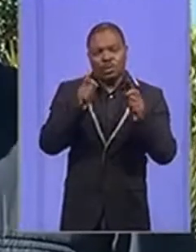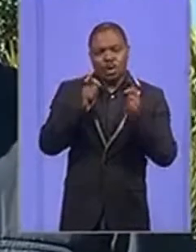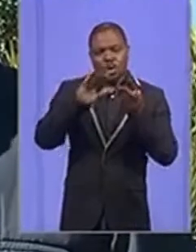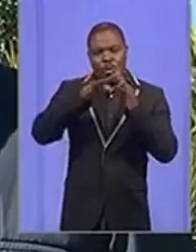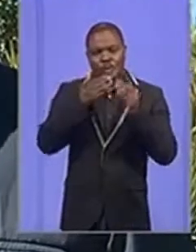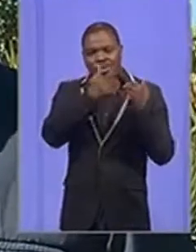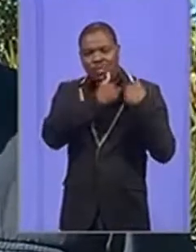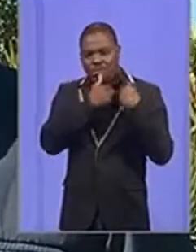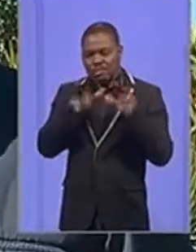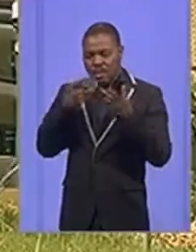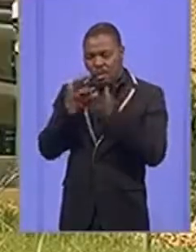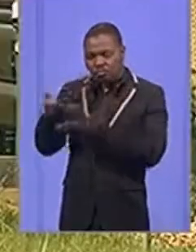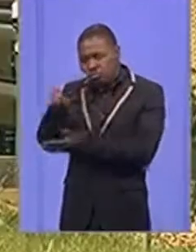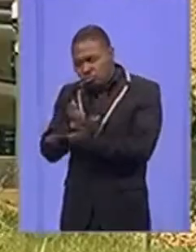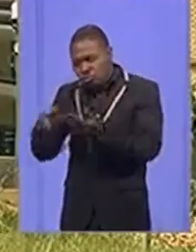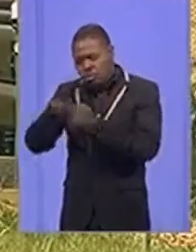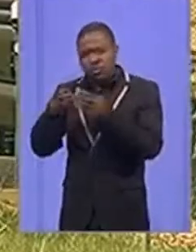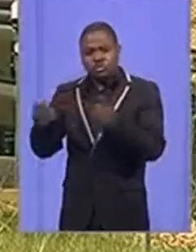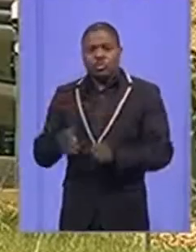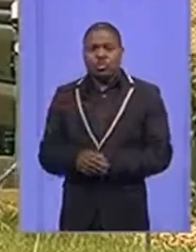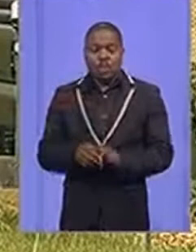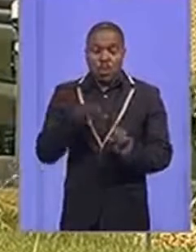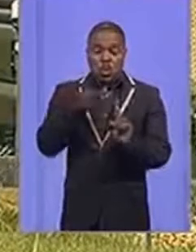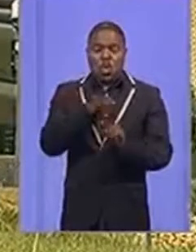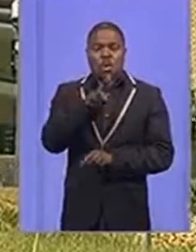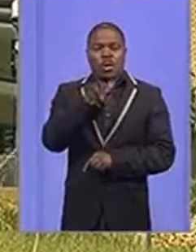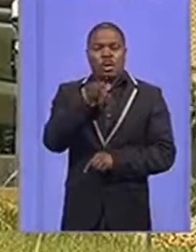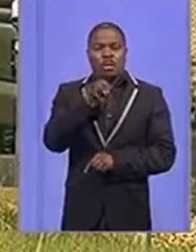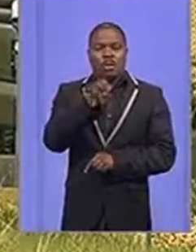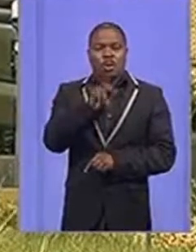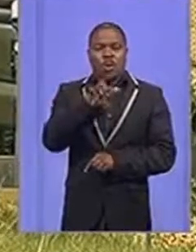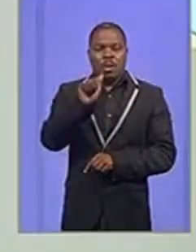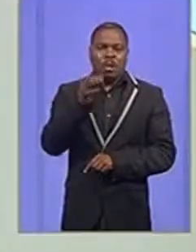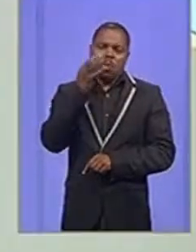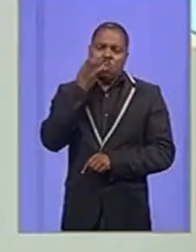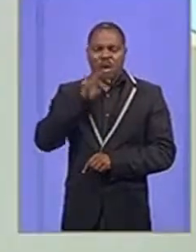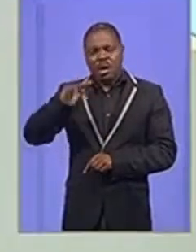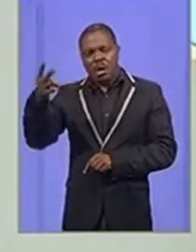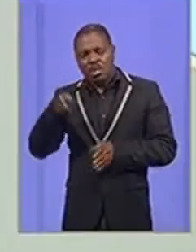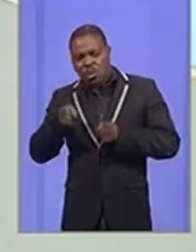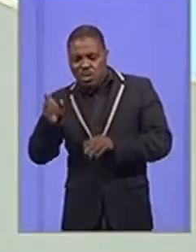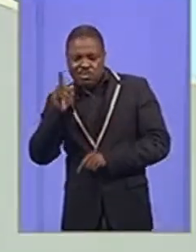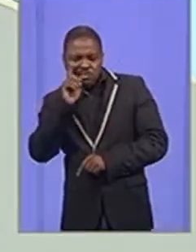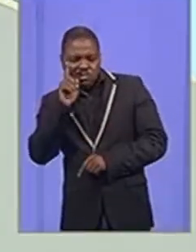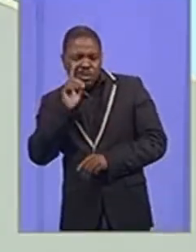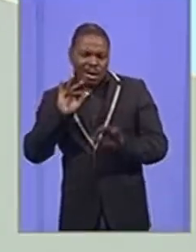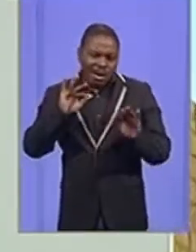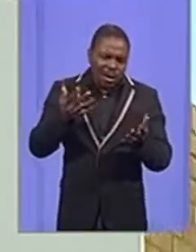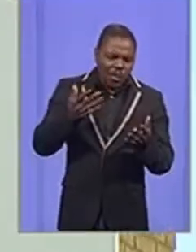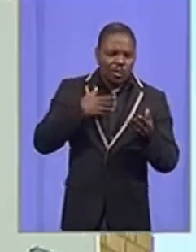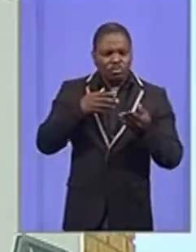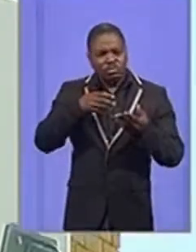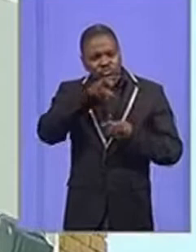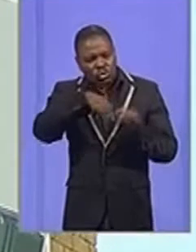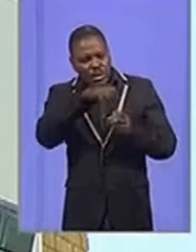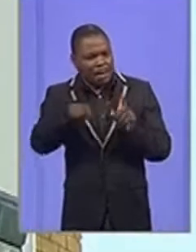would attend to those matters. Ramakuela ore ba lebelela maano a mangwe a go fokotša tšhitišo ye ya mago merero ya boeti